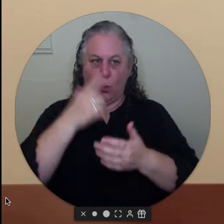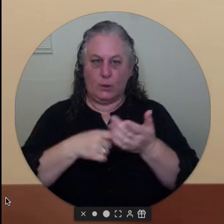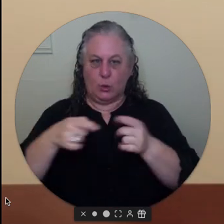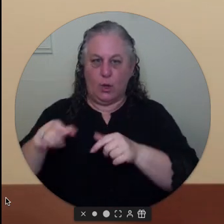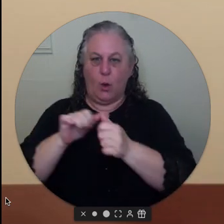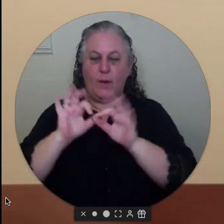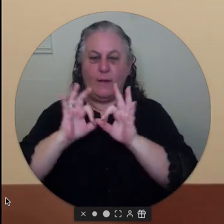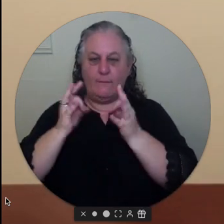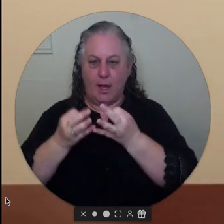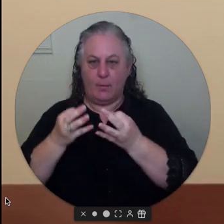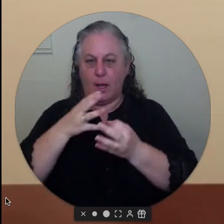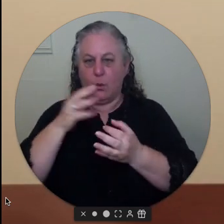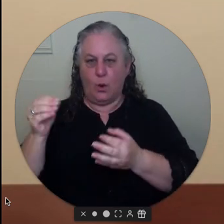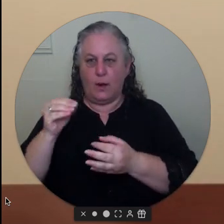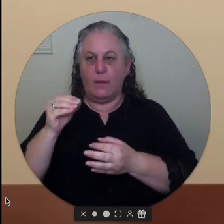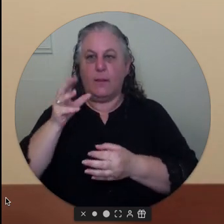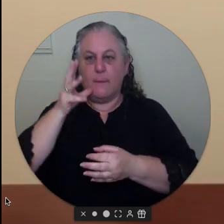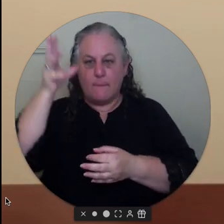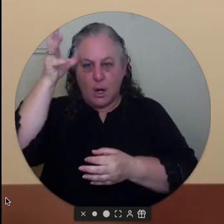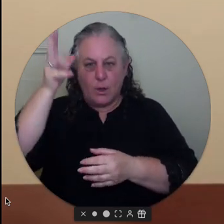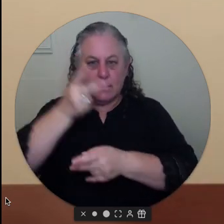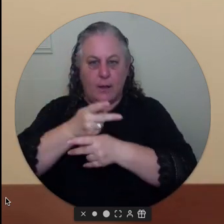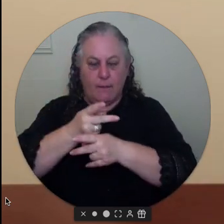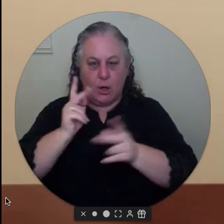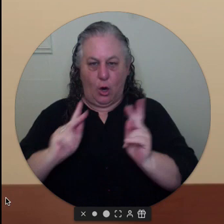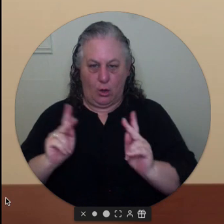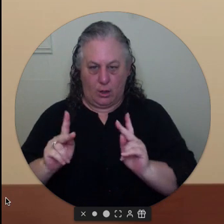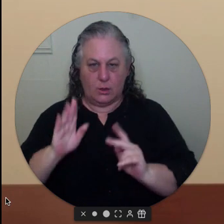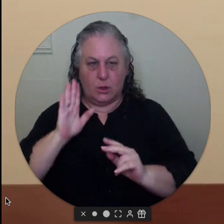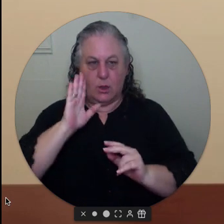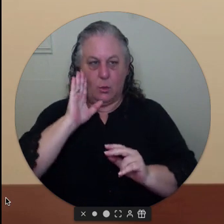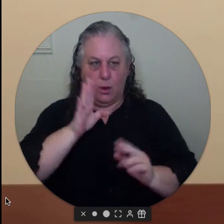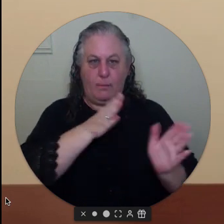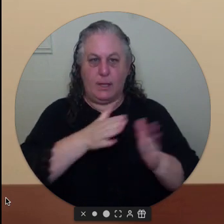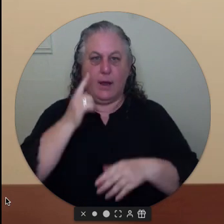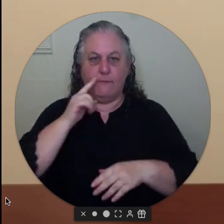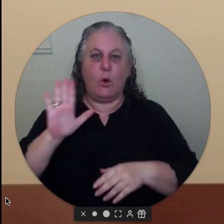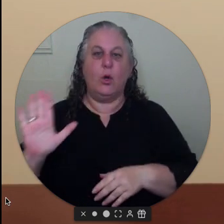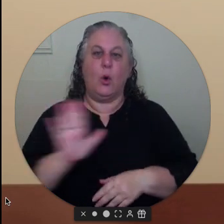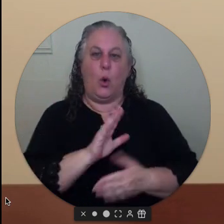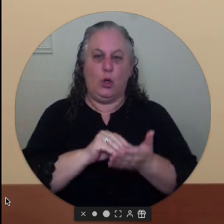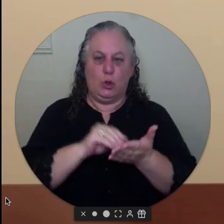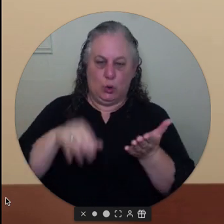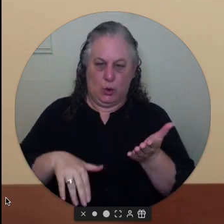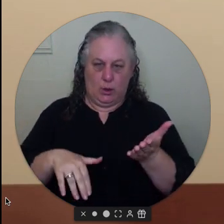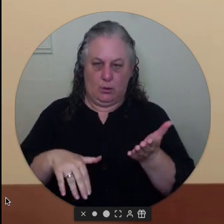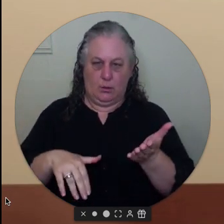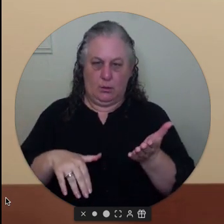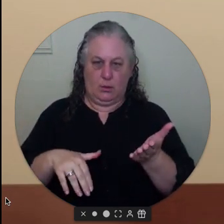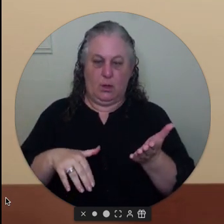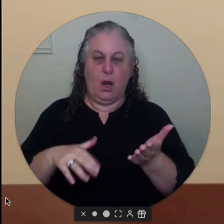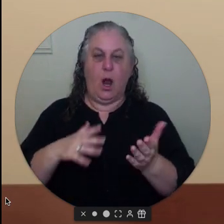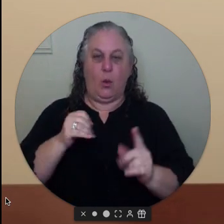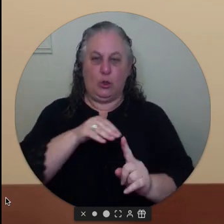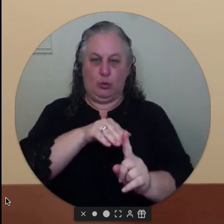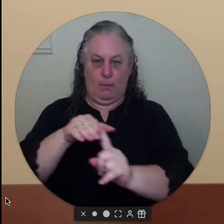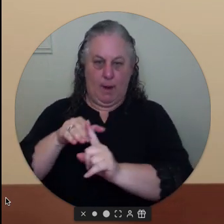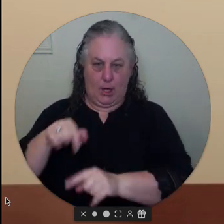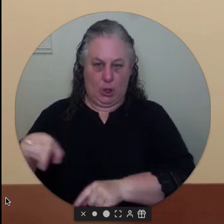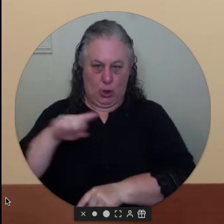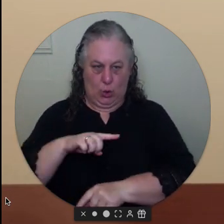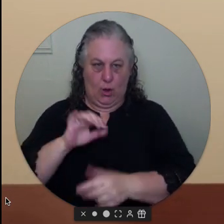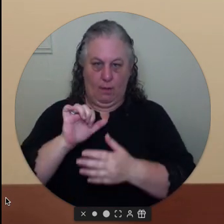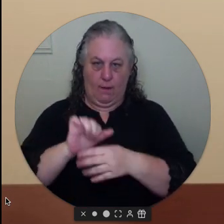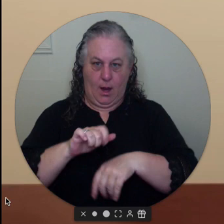what you as parents and guardians are planning for your students. So again, we want to make sure, and I want to remind you, that